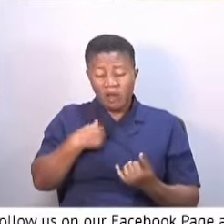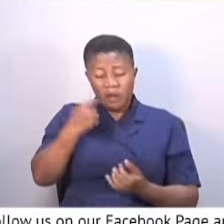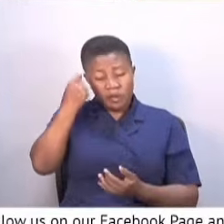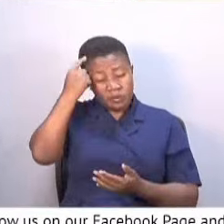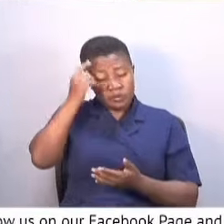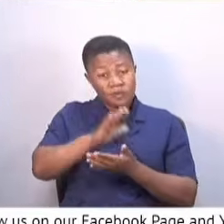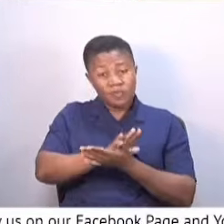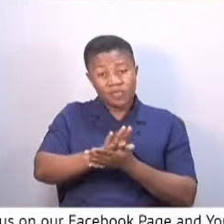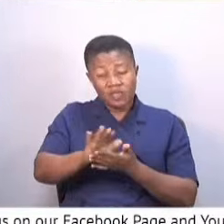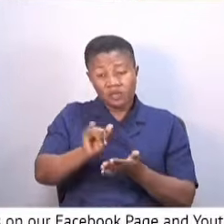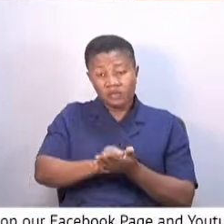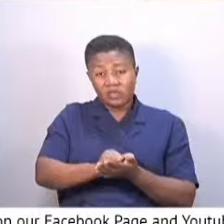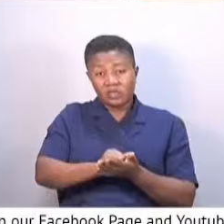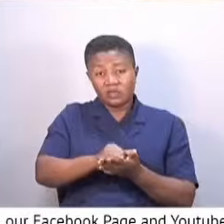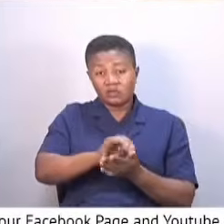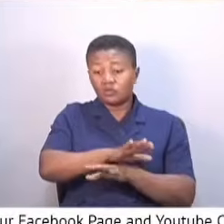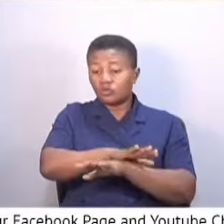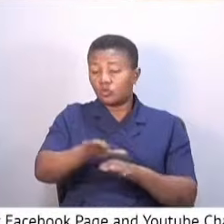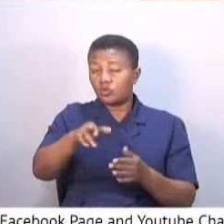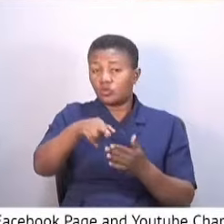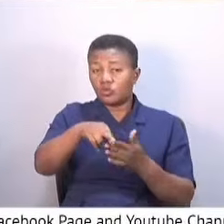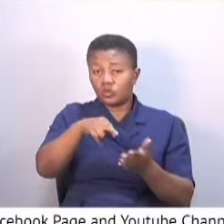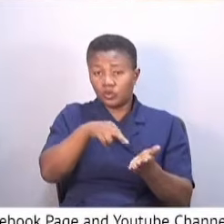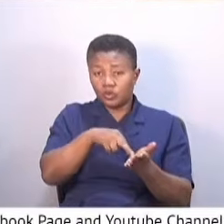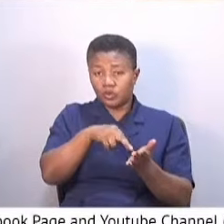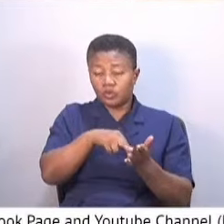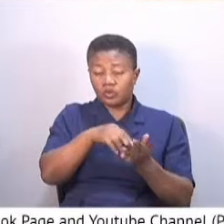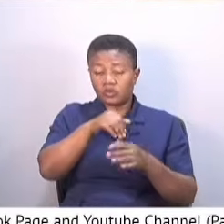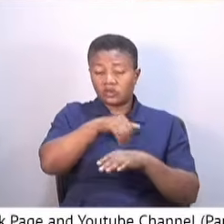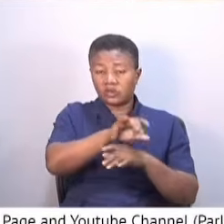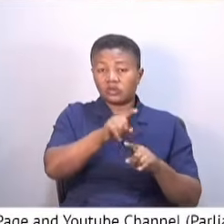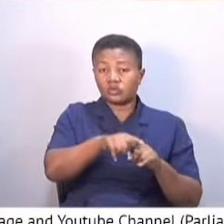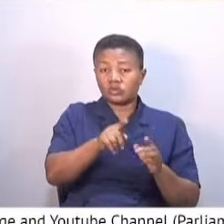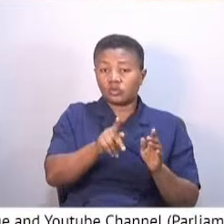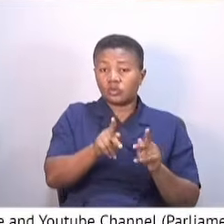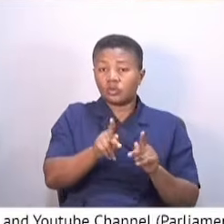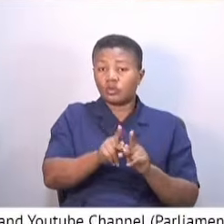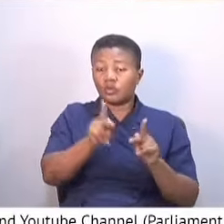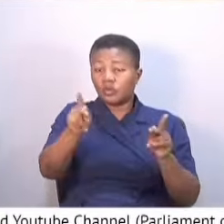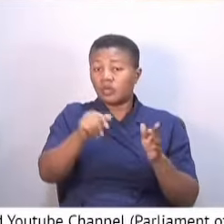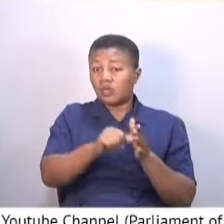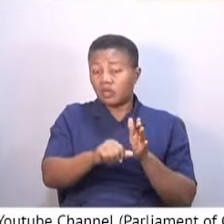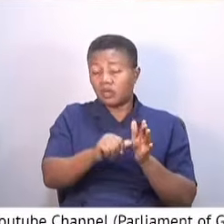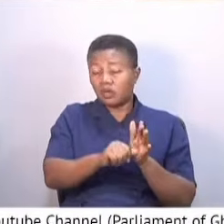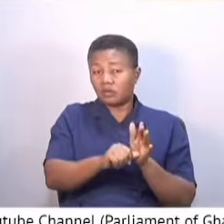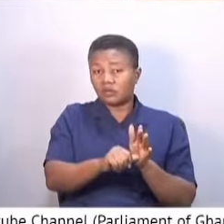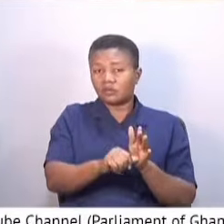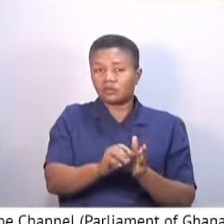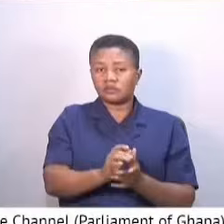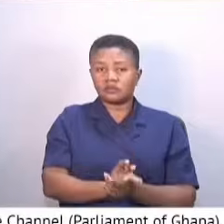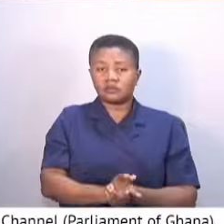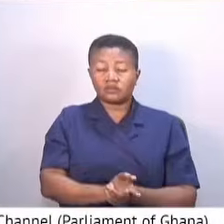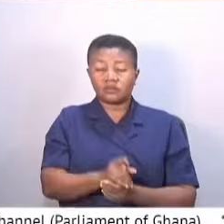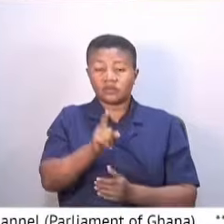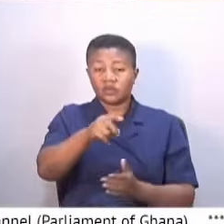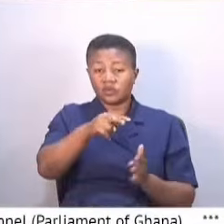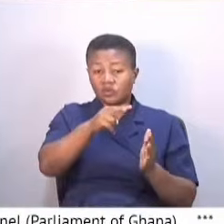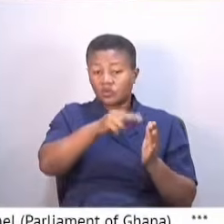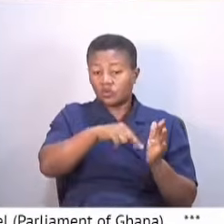mind that no report was referred to the public accounts, but rather a statement. But, Mr. Speaker, if you read Standing